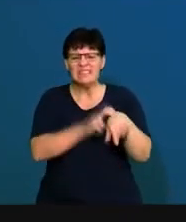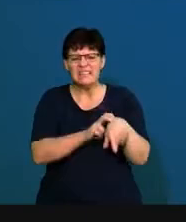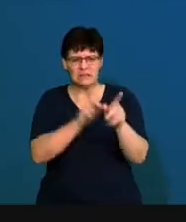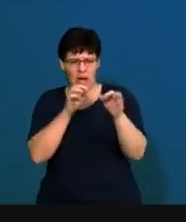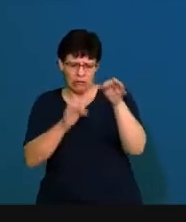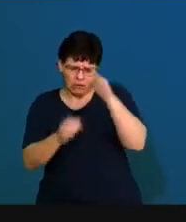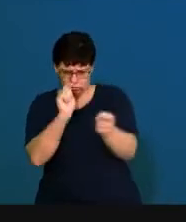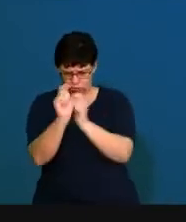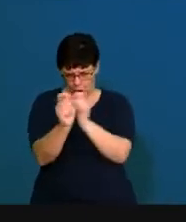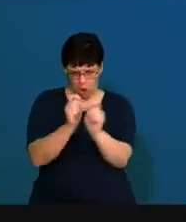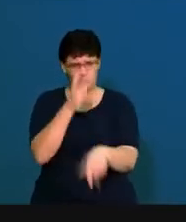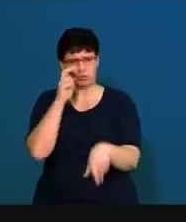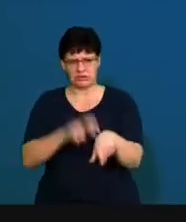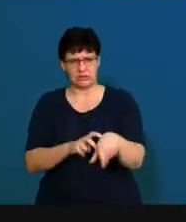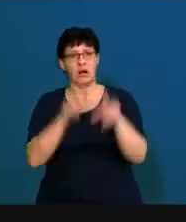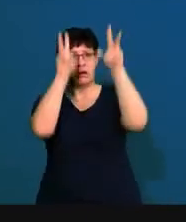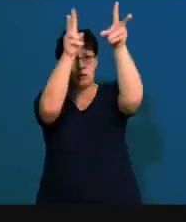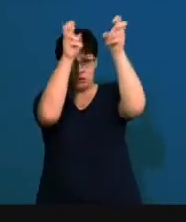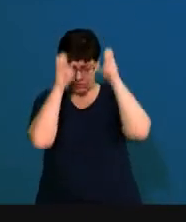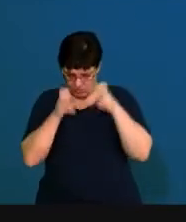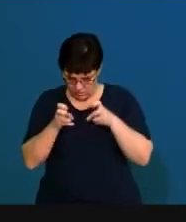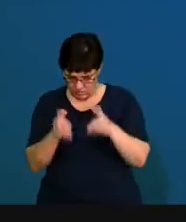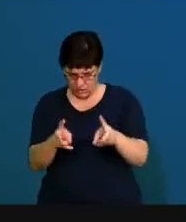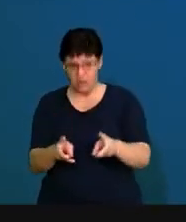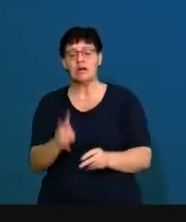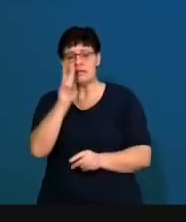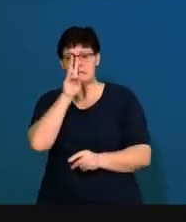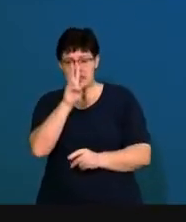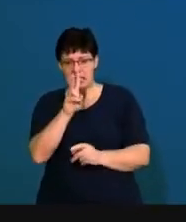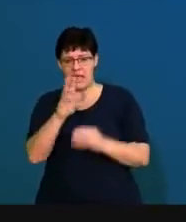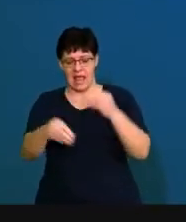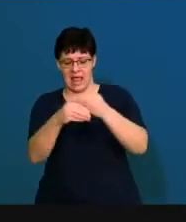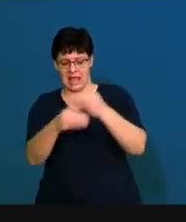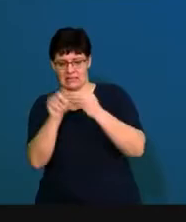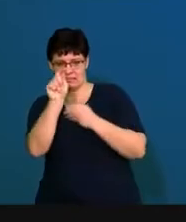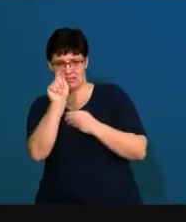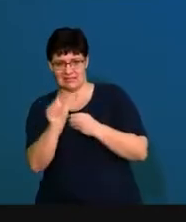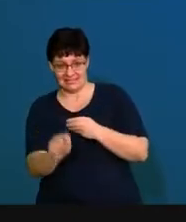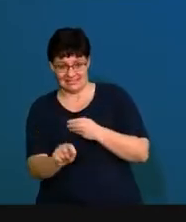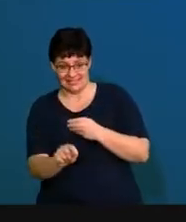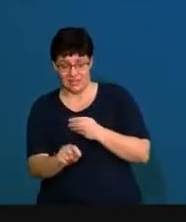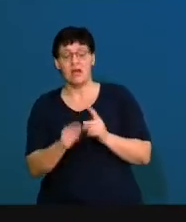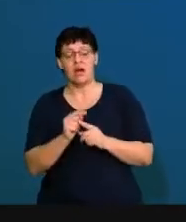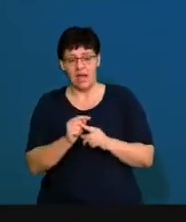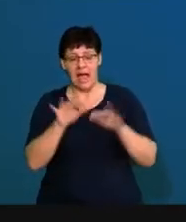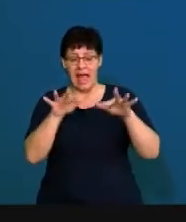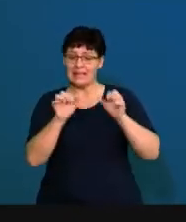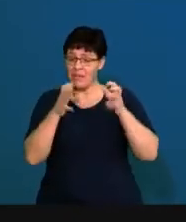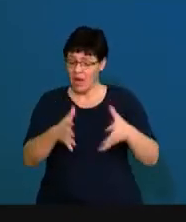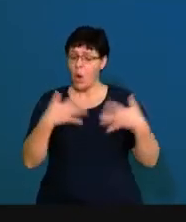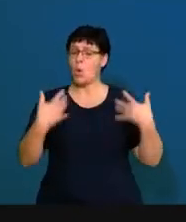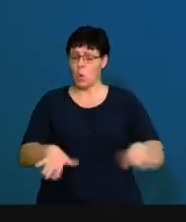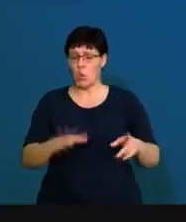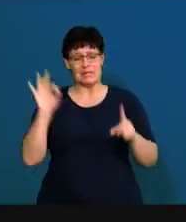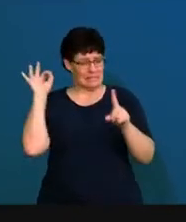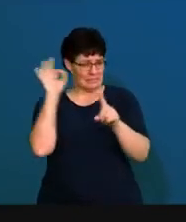need for you to manipulate the formula. Copy the formula as it is. Take note of the subscripts. Very, very important. The examiner is very